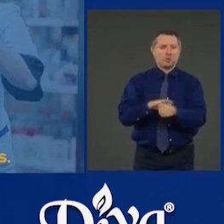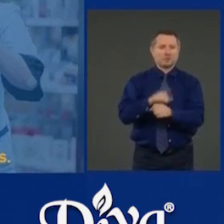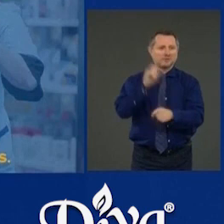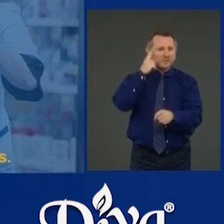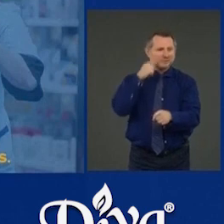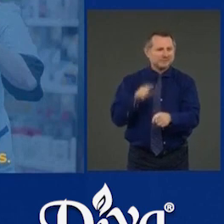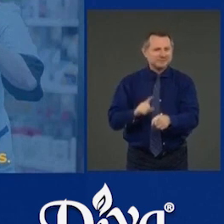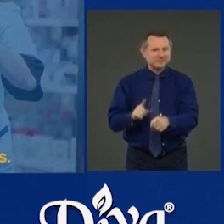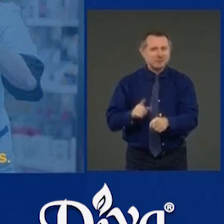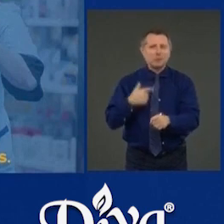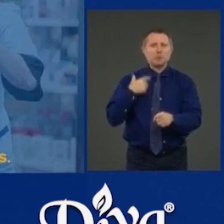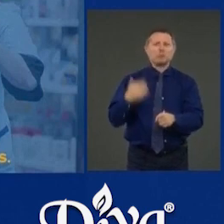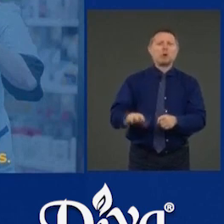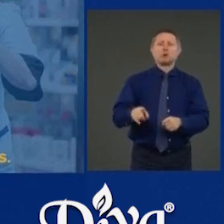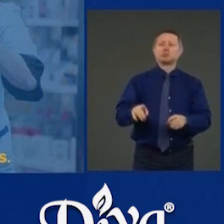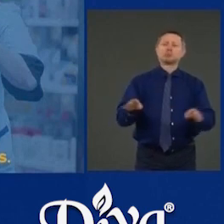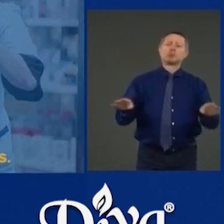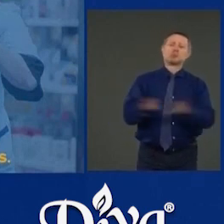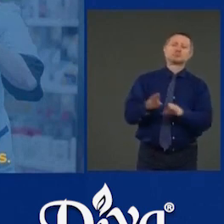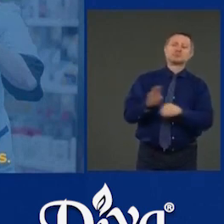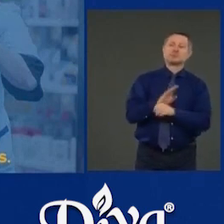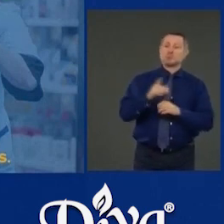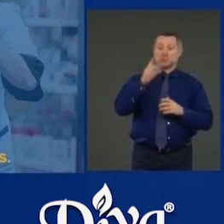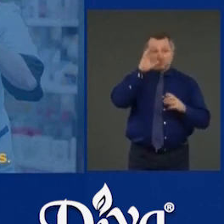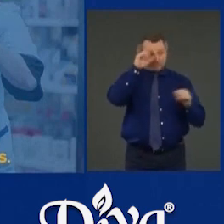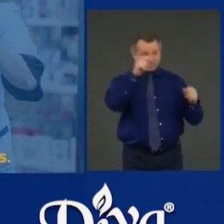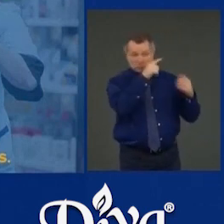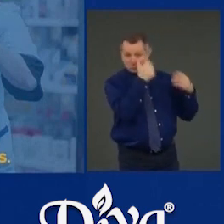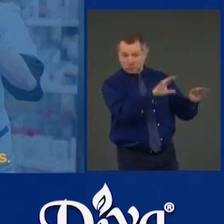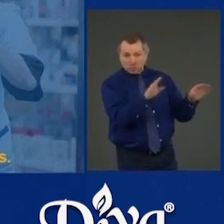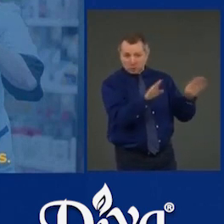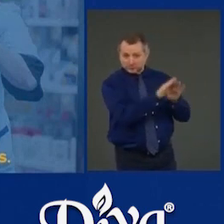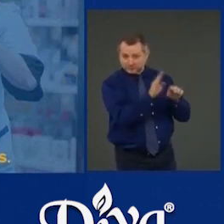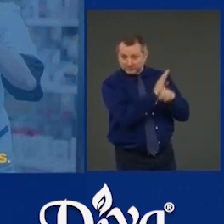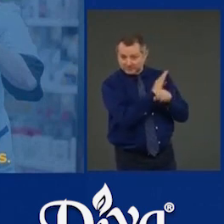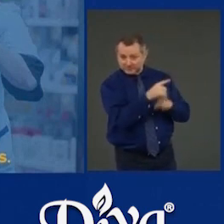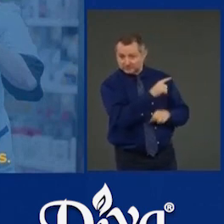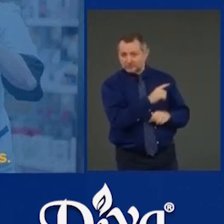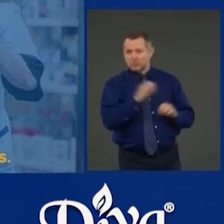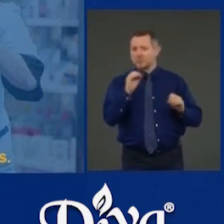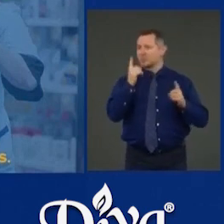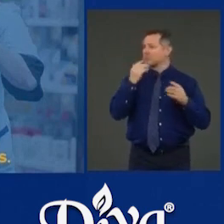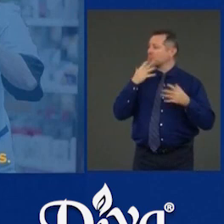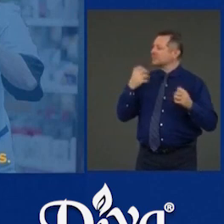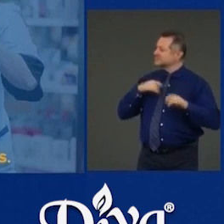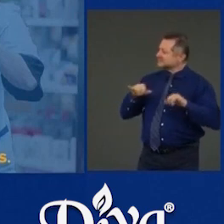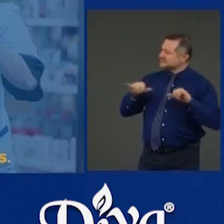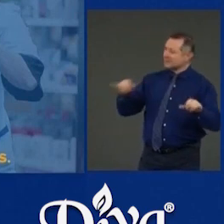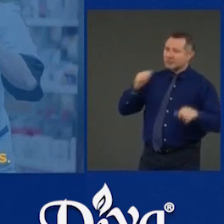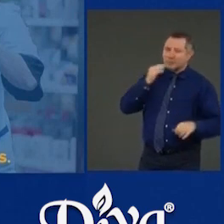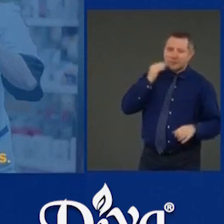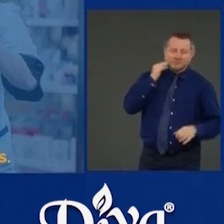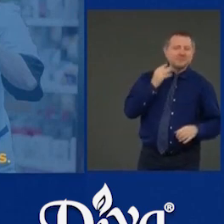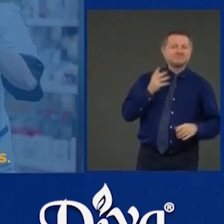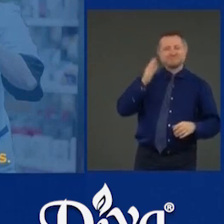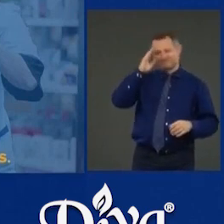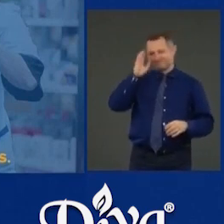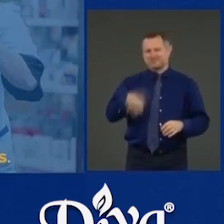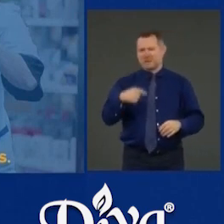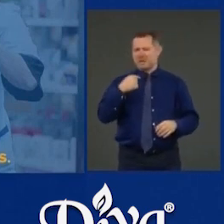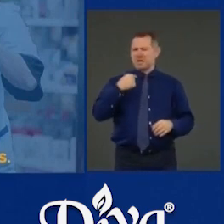down the economy. The president didn't want to shut it down. Nobody wanted to tell people to stay home. Okay. I